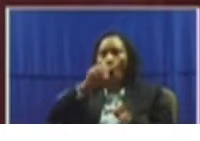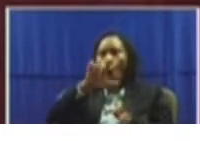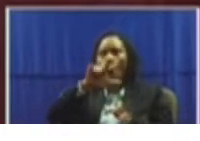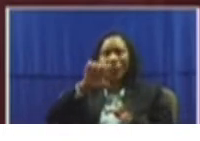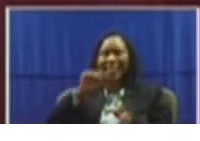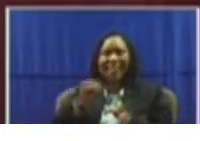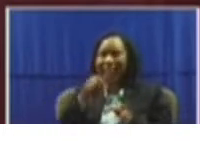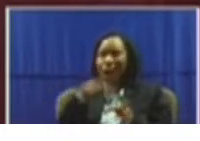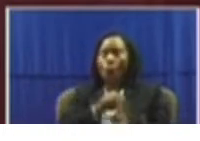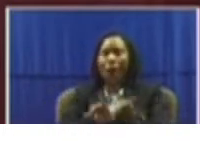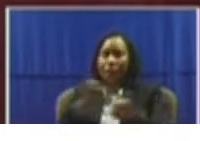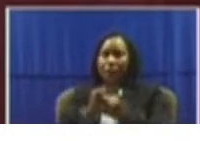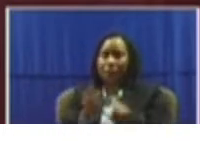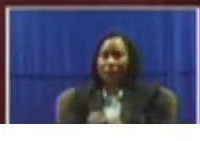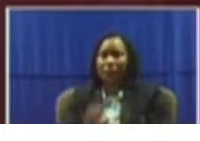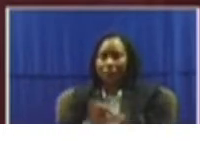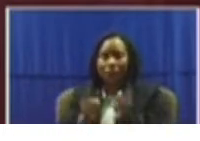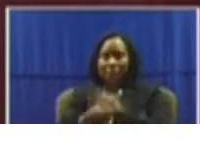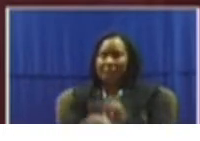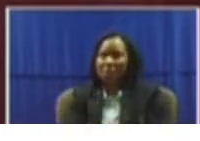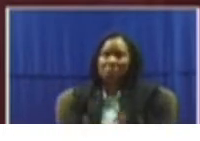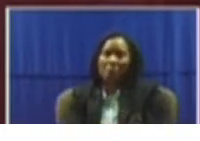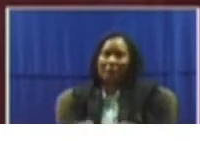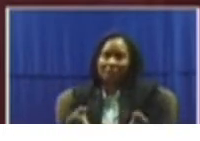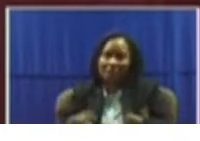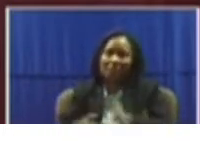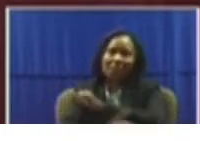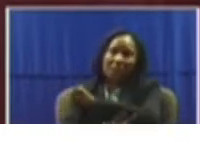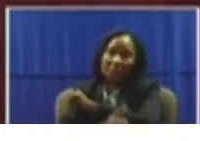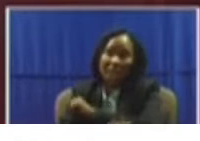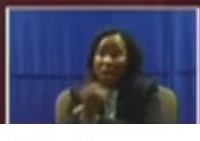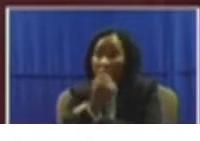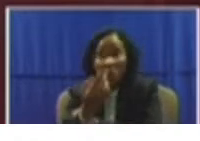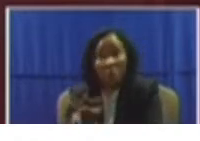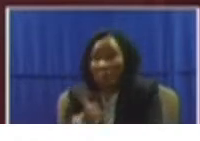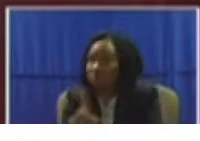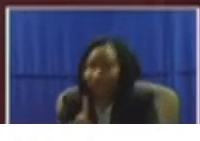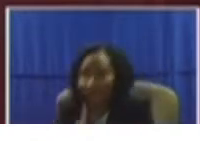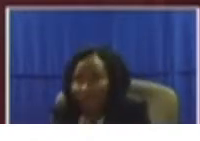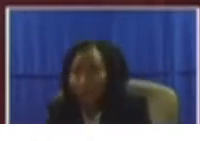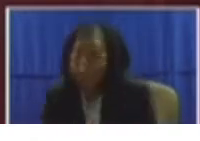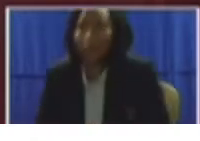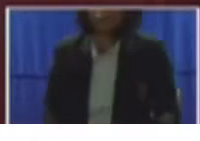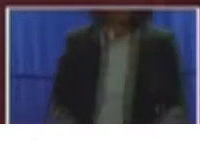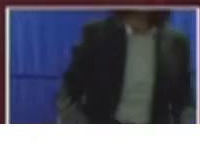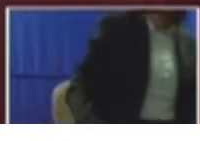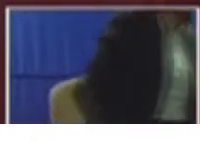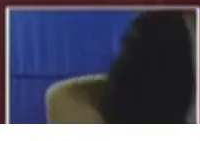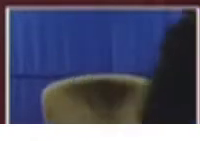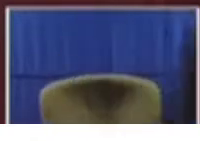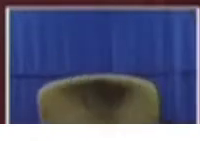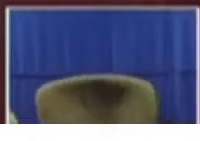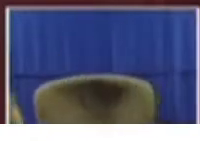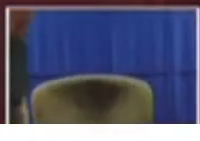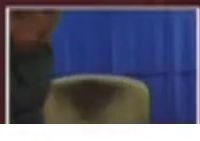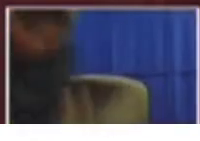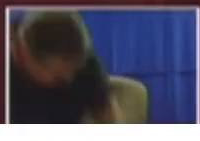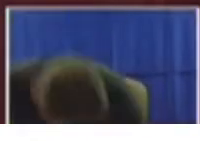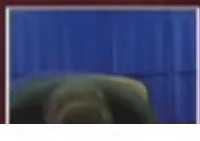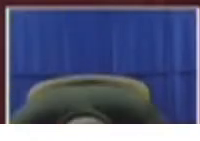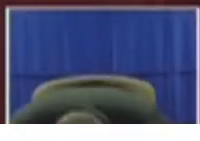this country. He's not alone though. We've got Mr. Jamnandas.